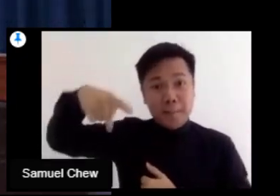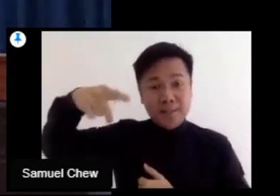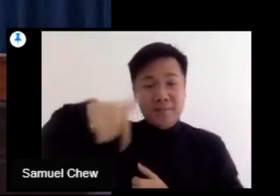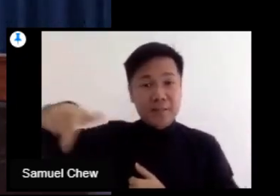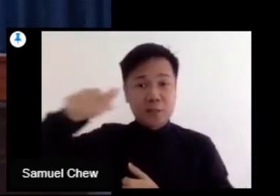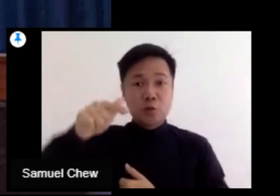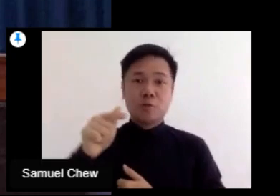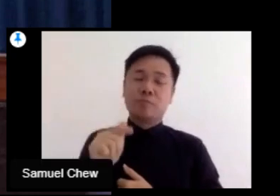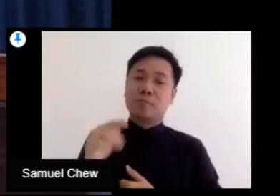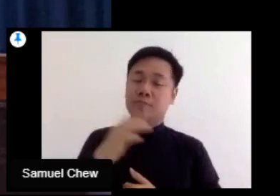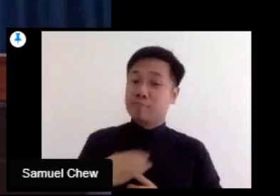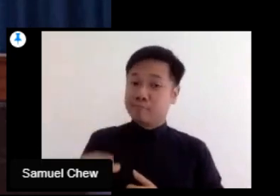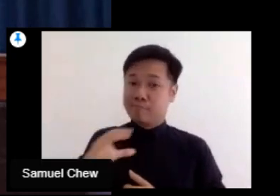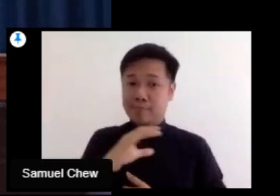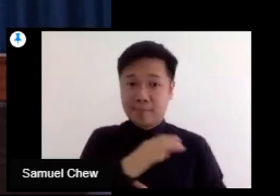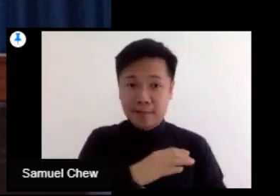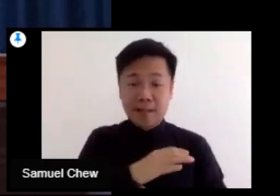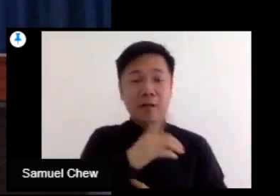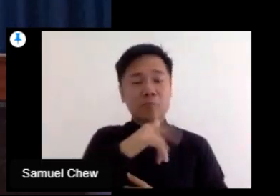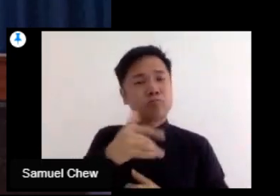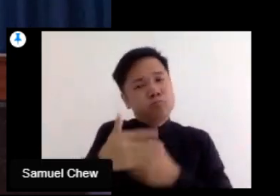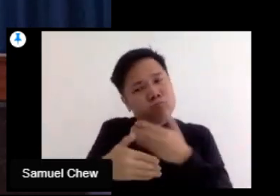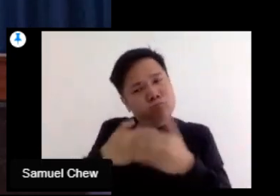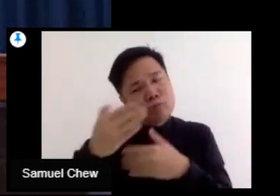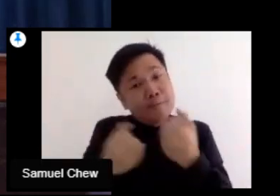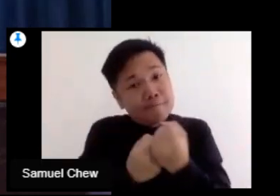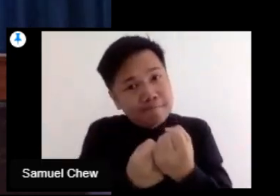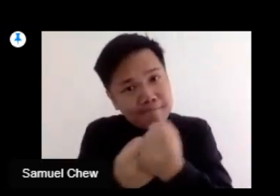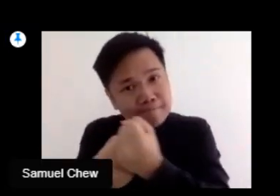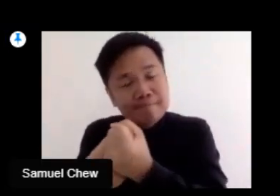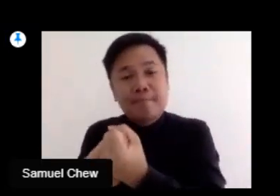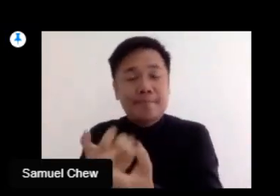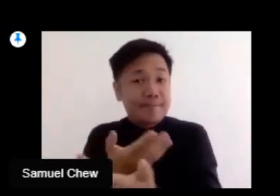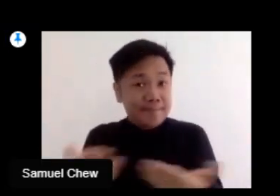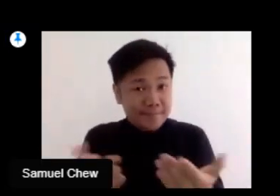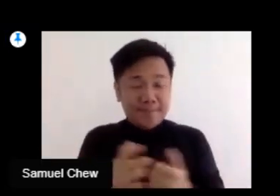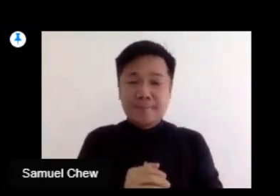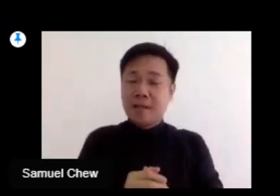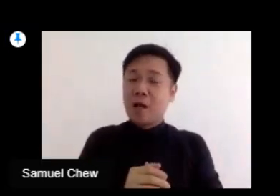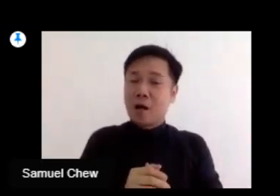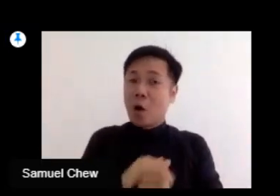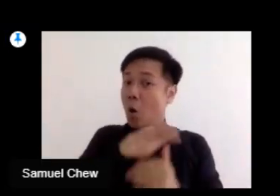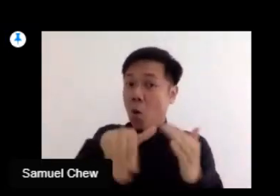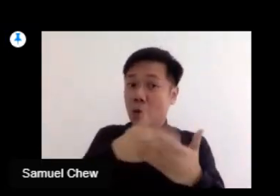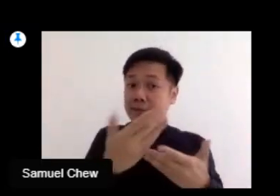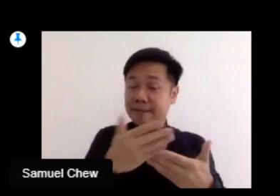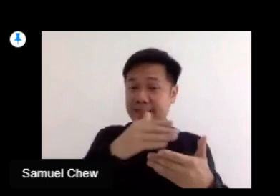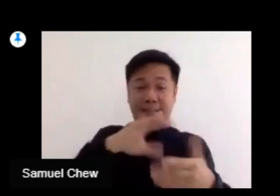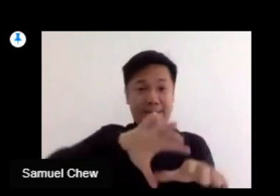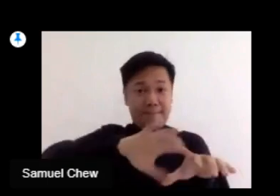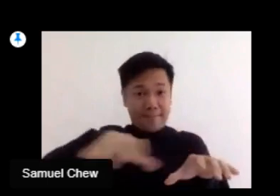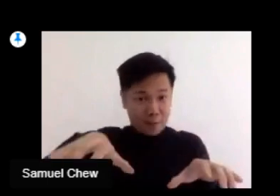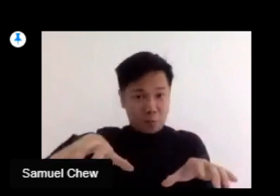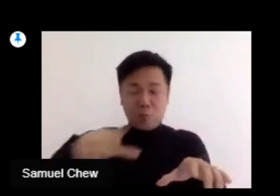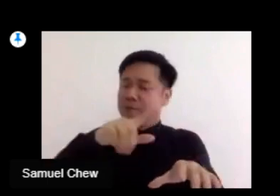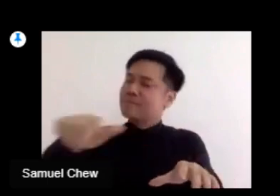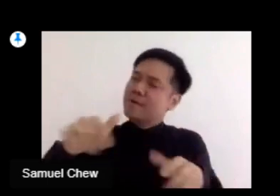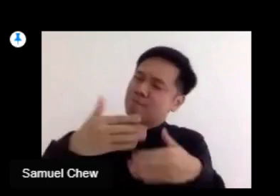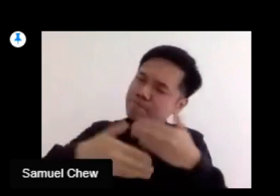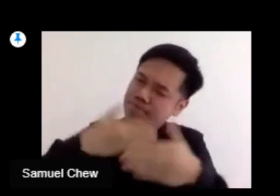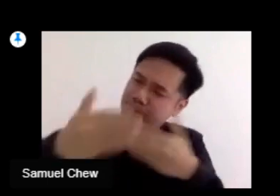Commission is encouraged continuing supporting member states upon request. Thank you very